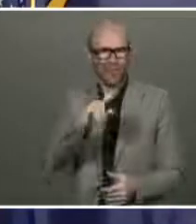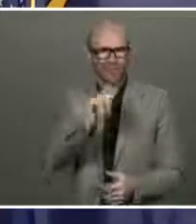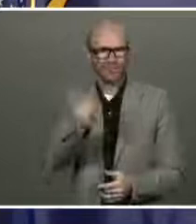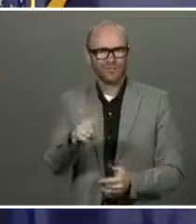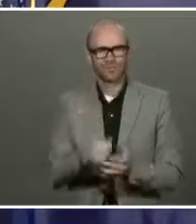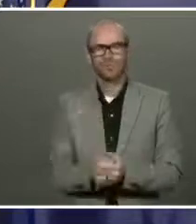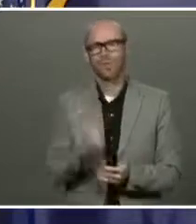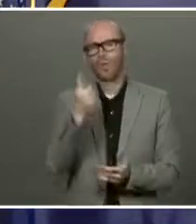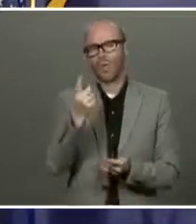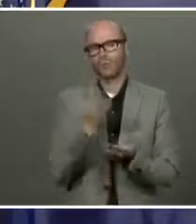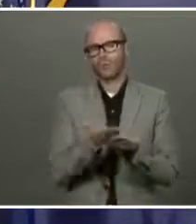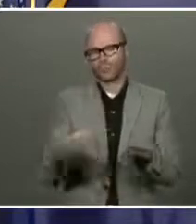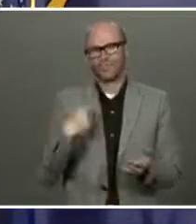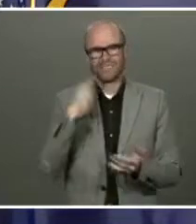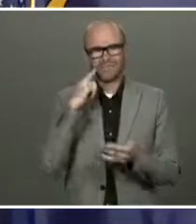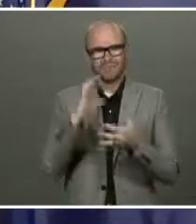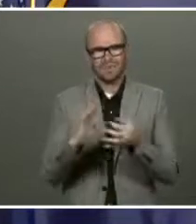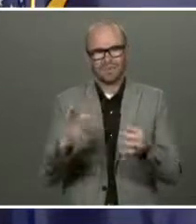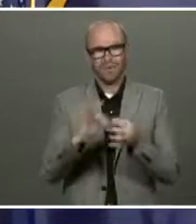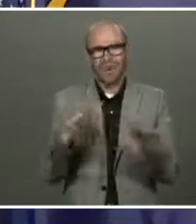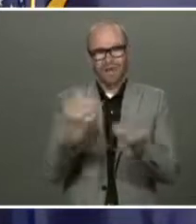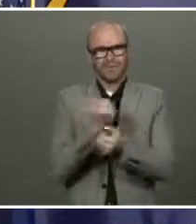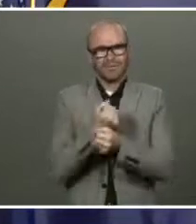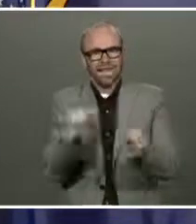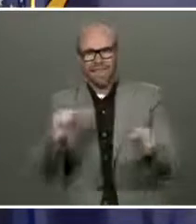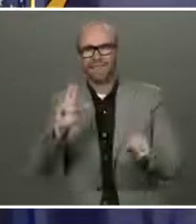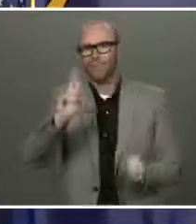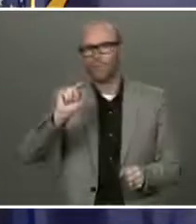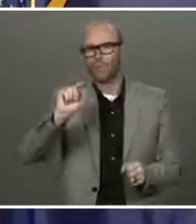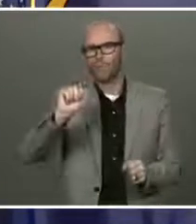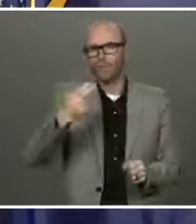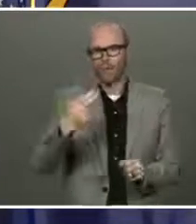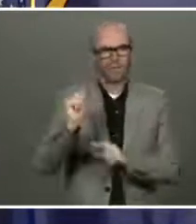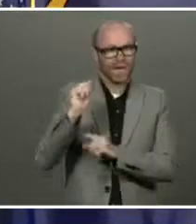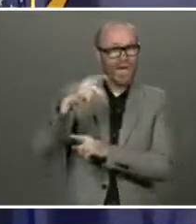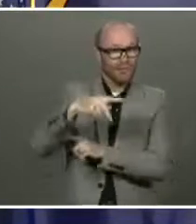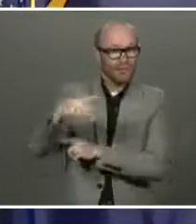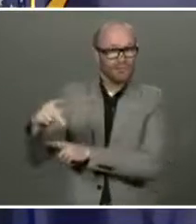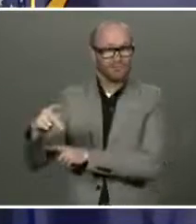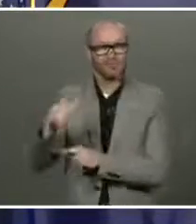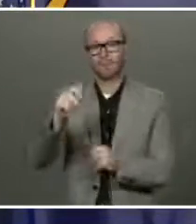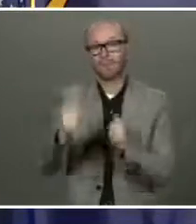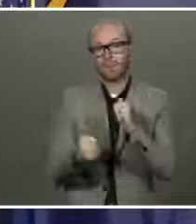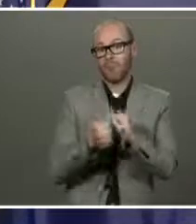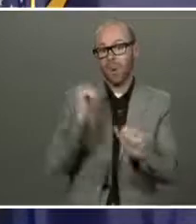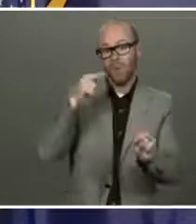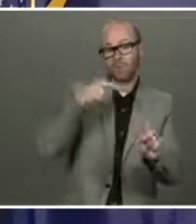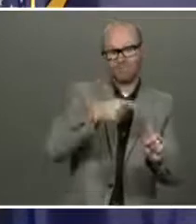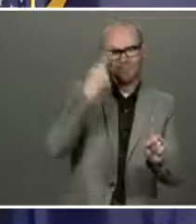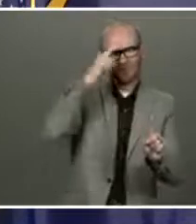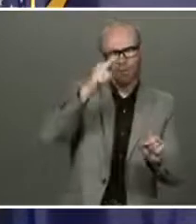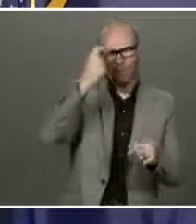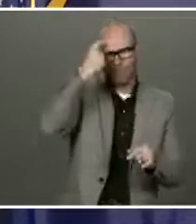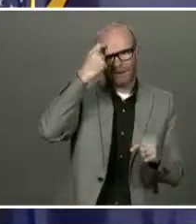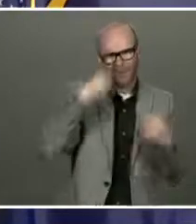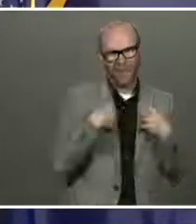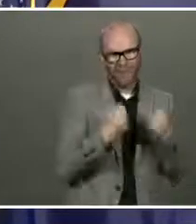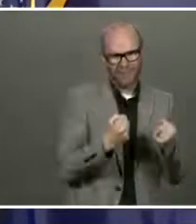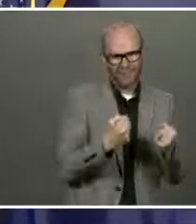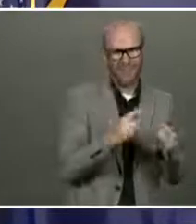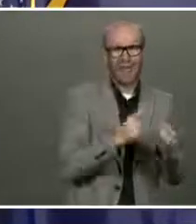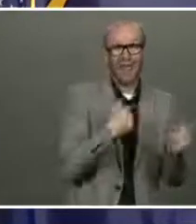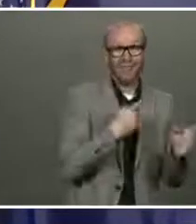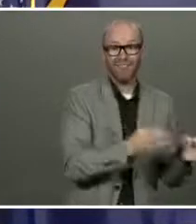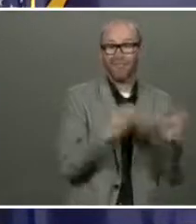that I just mentioned is the Safe Utah app. And while it's mostly used for mental health, there is another piece to